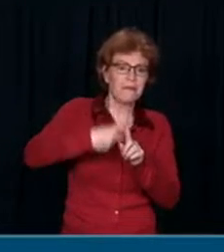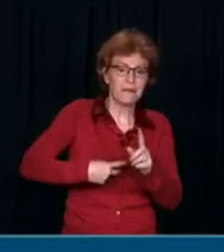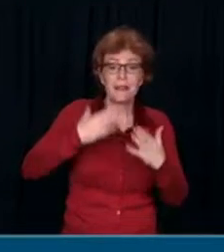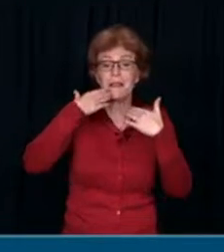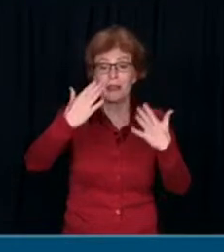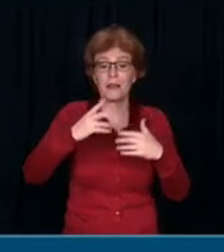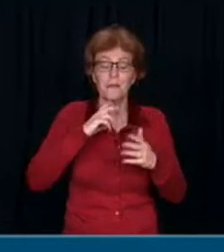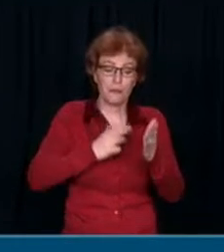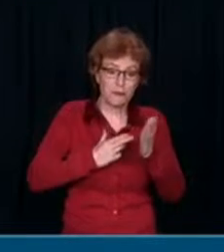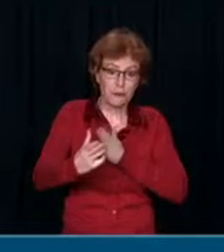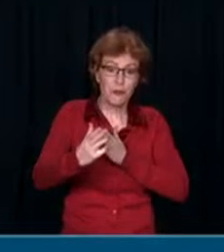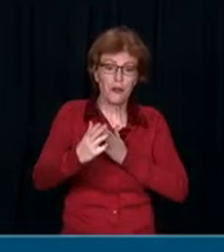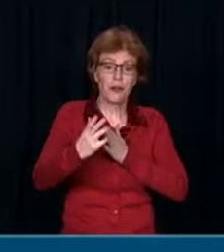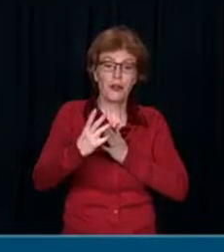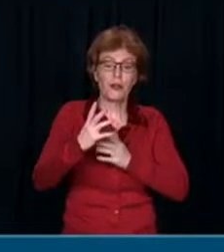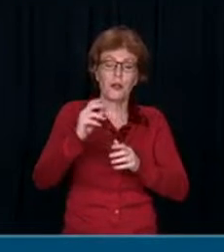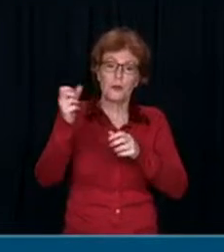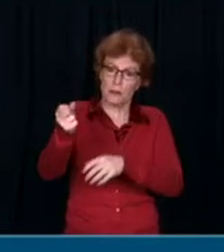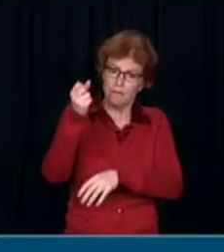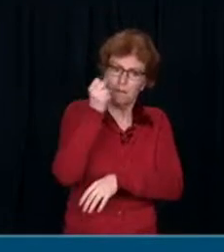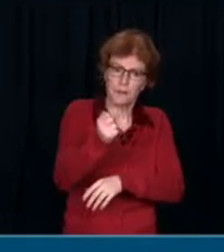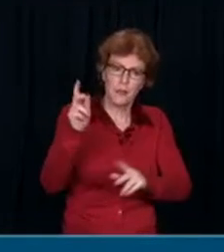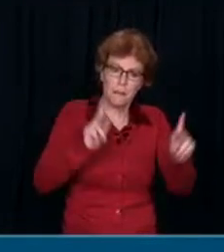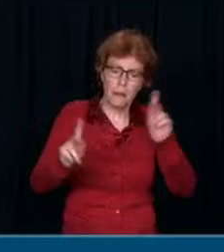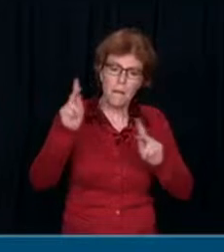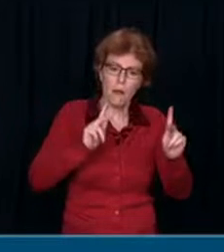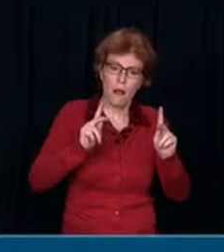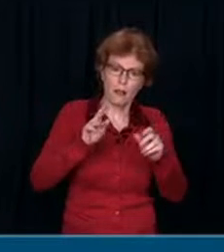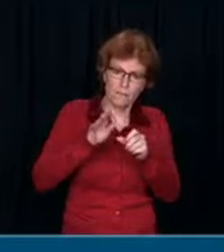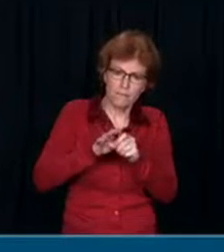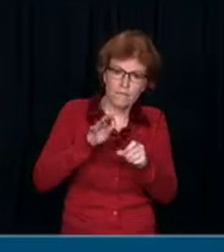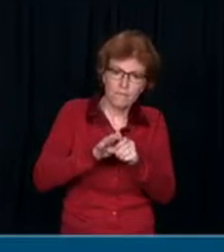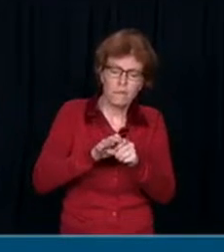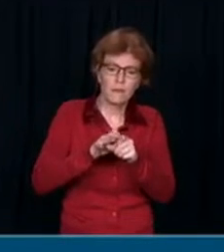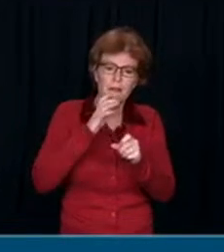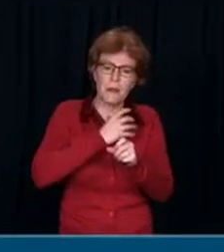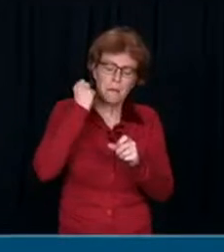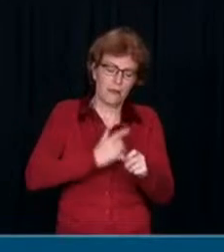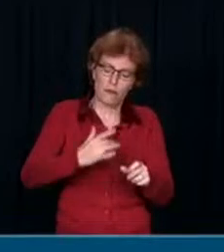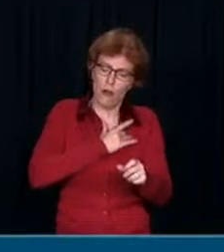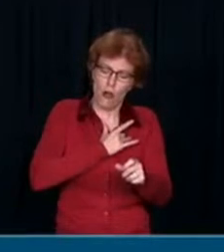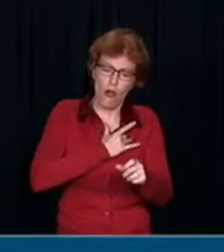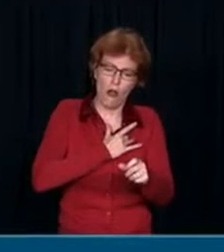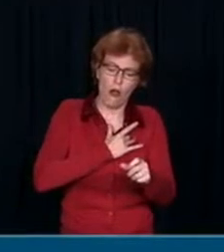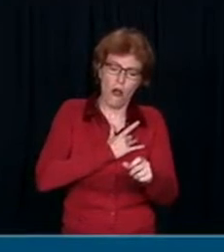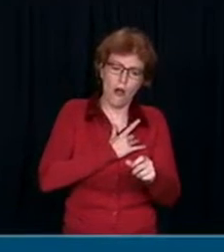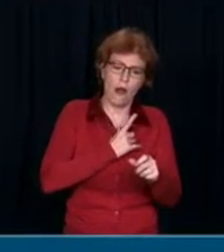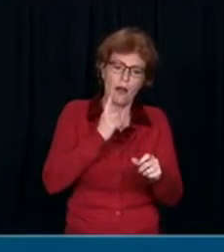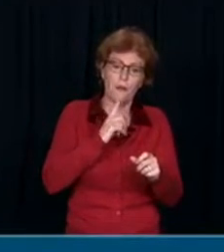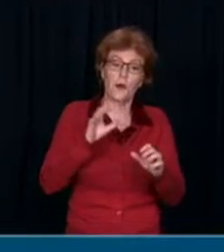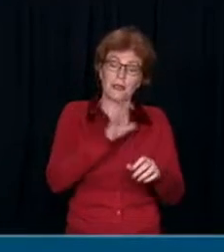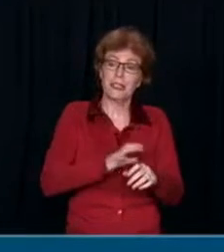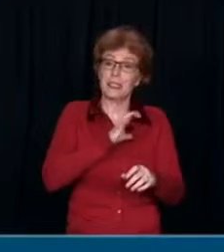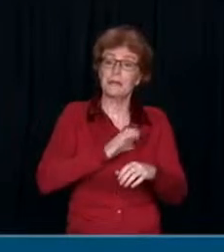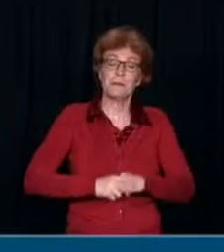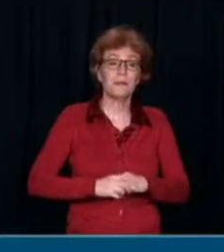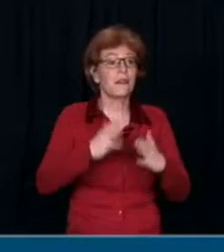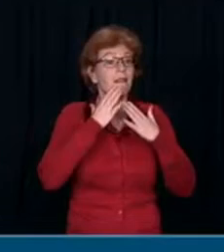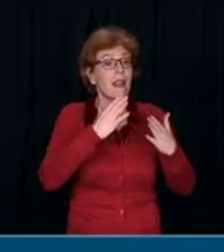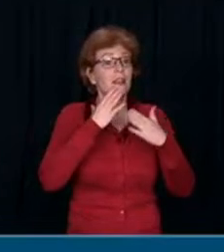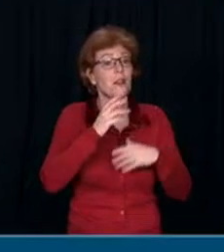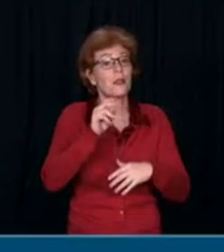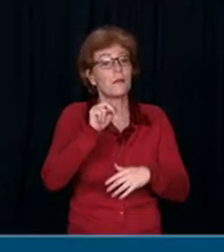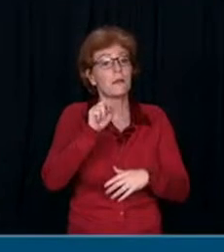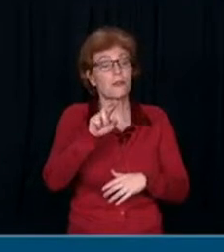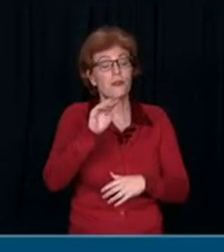sure that we put in people that have the best heart for the citizens. Thank you, Mr.